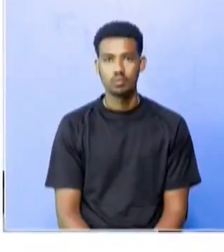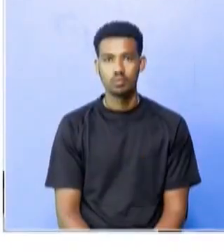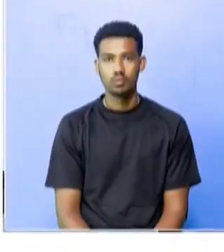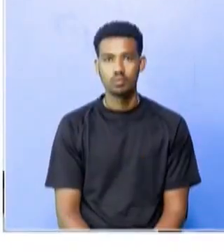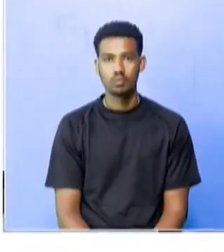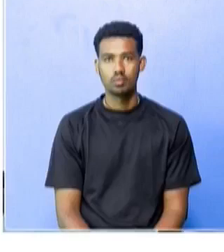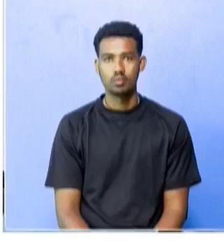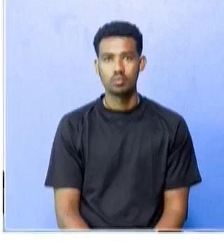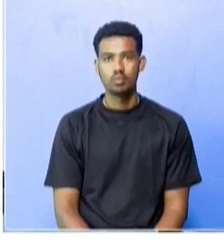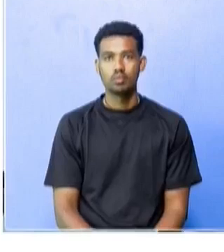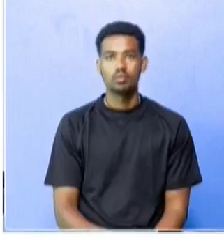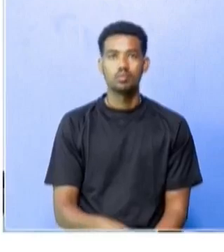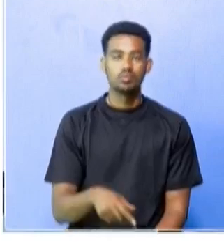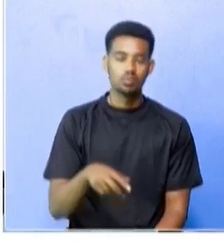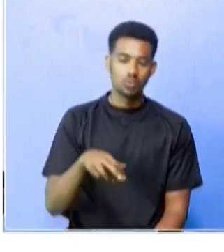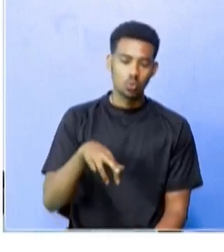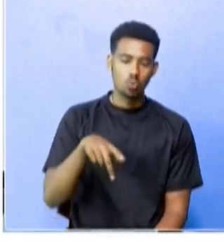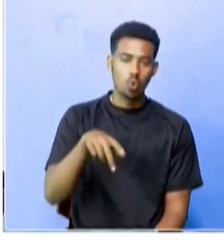Walk,